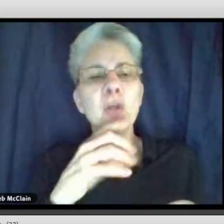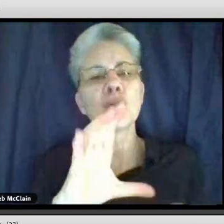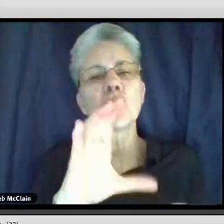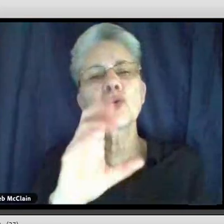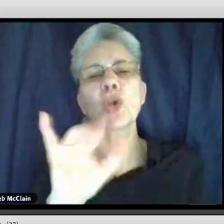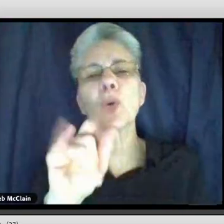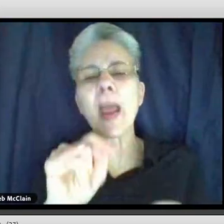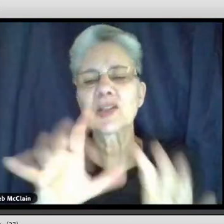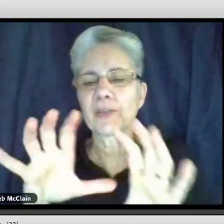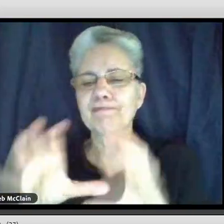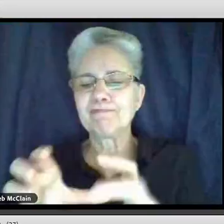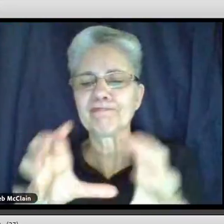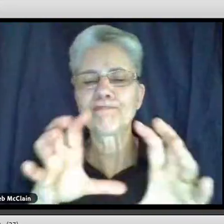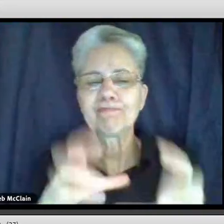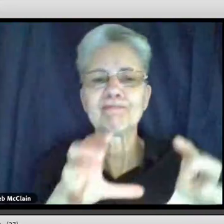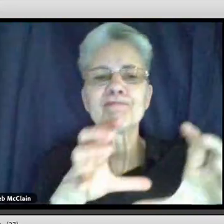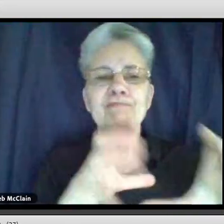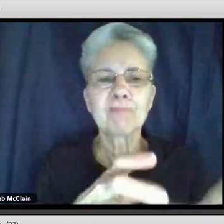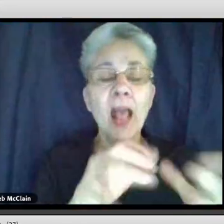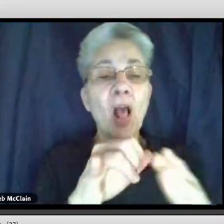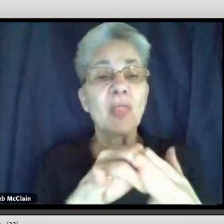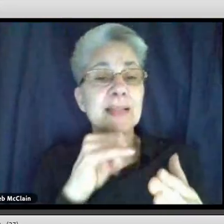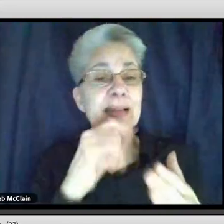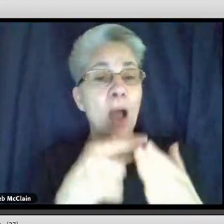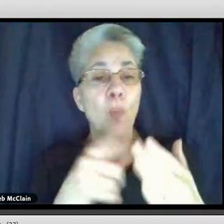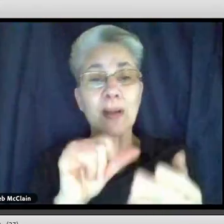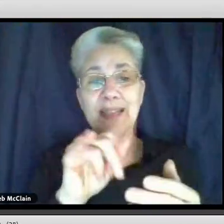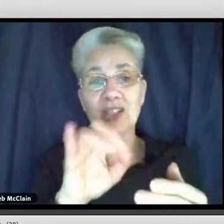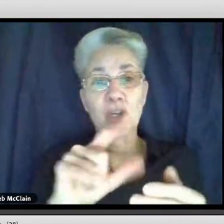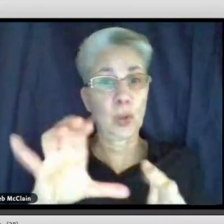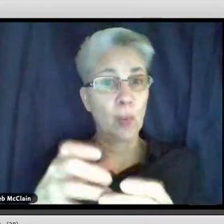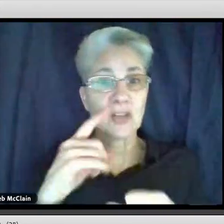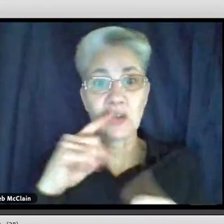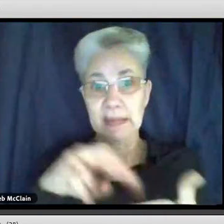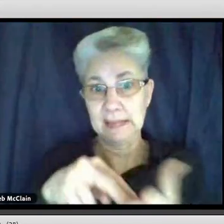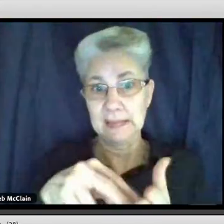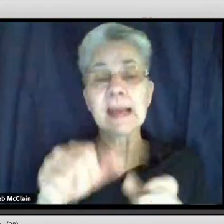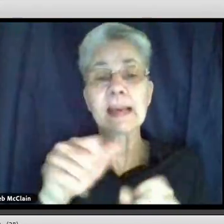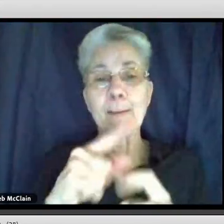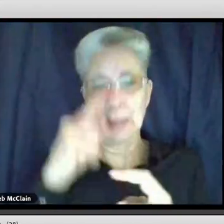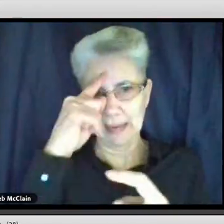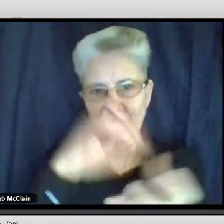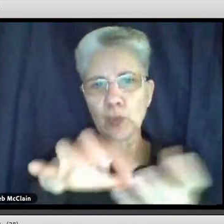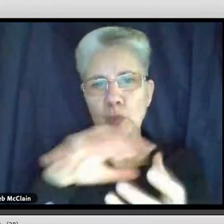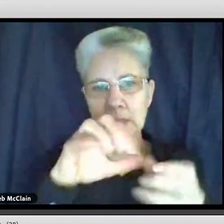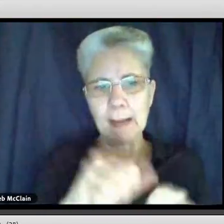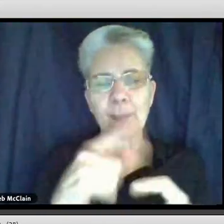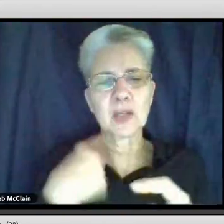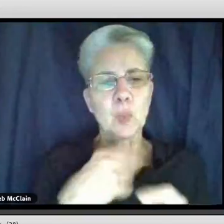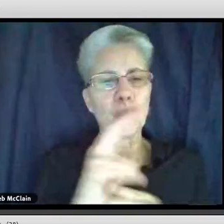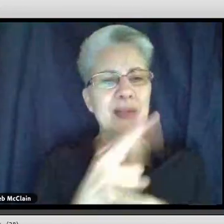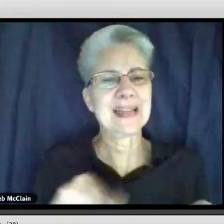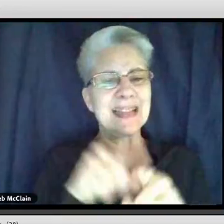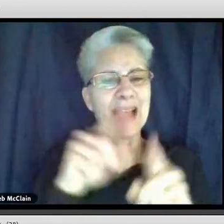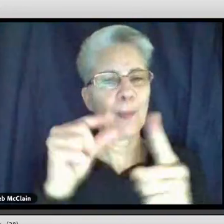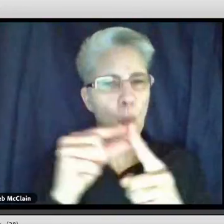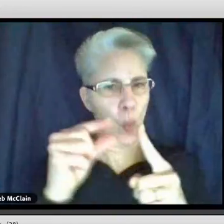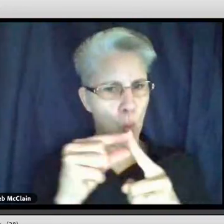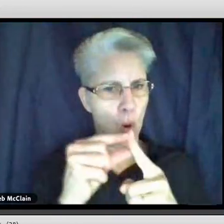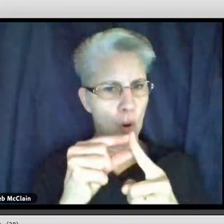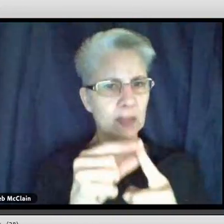part of a digital project, but that isn't what digital curation is, which can be confusing because we're using the same word to mean two